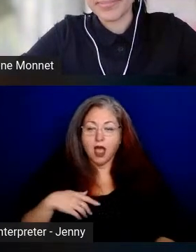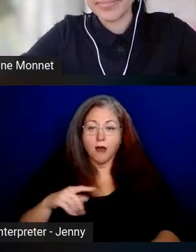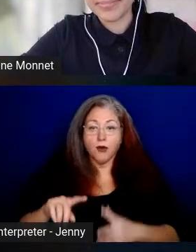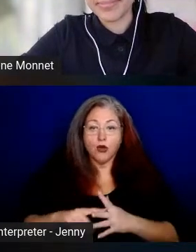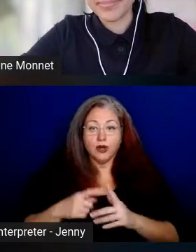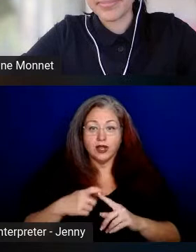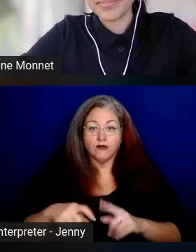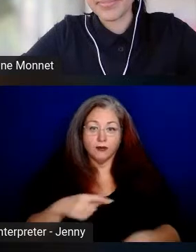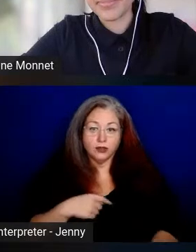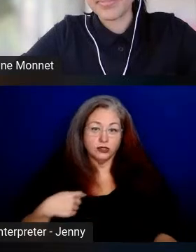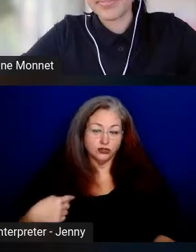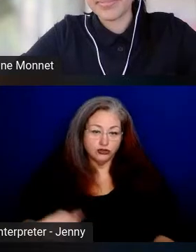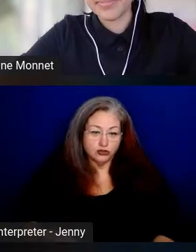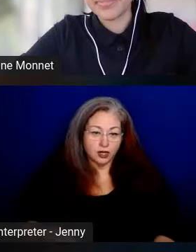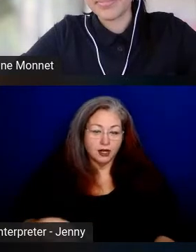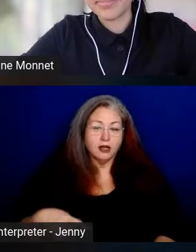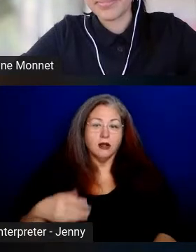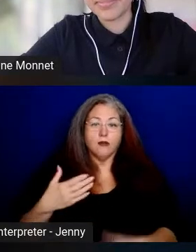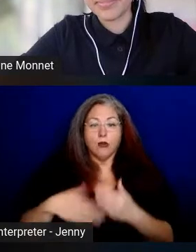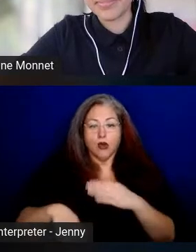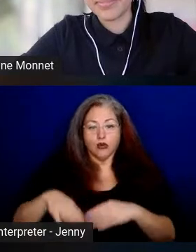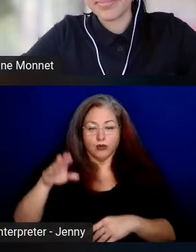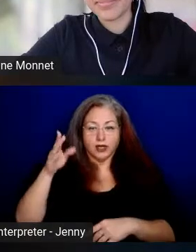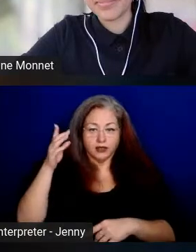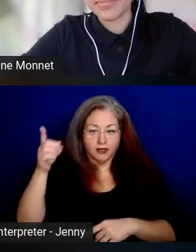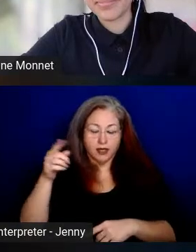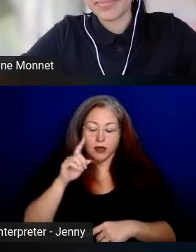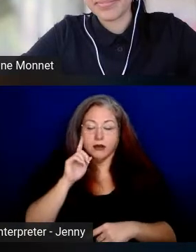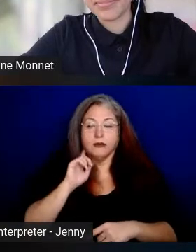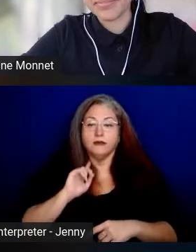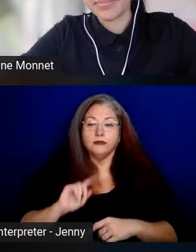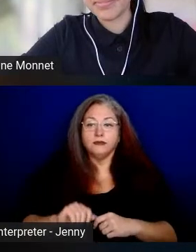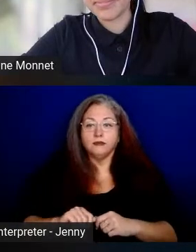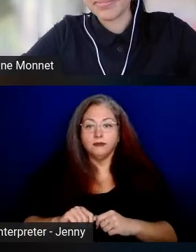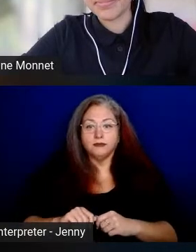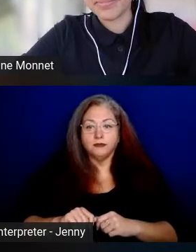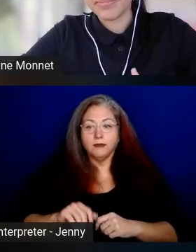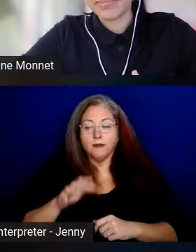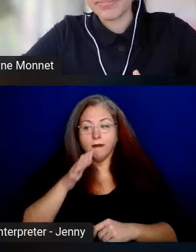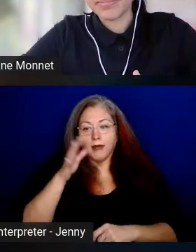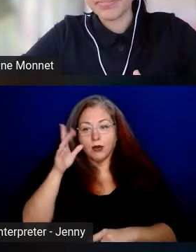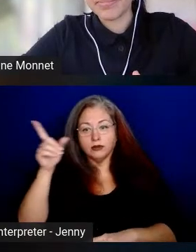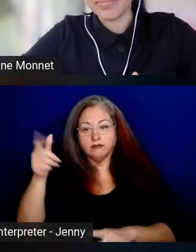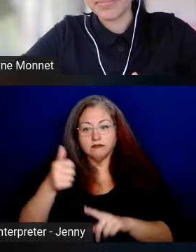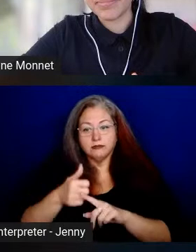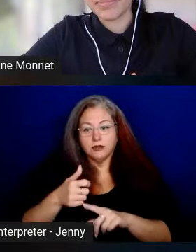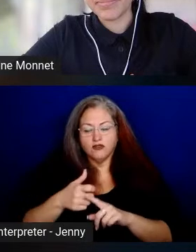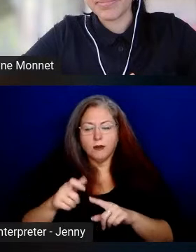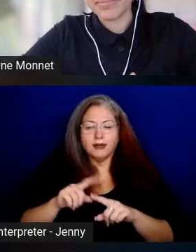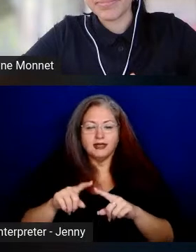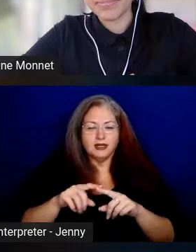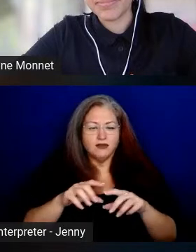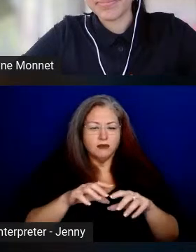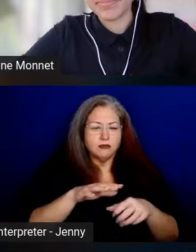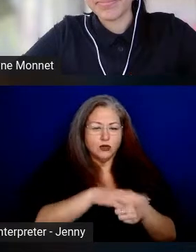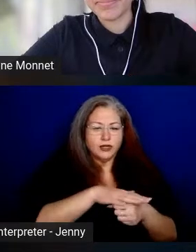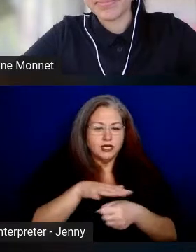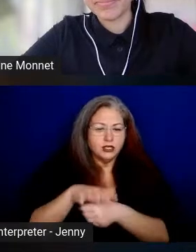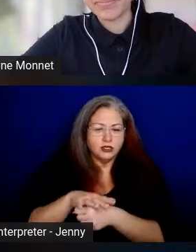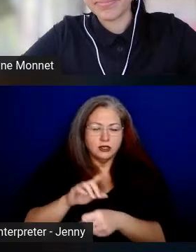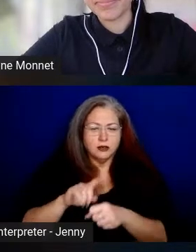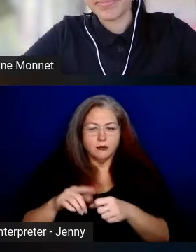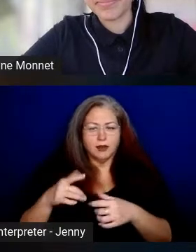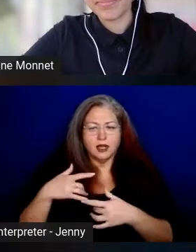from China. I'm born and raised there. My parents are from different regions, but in general, the